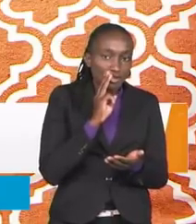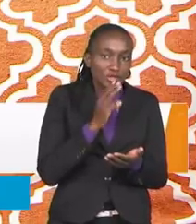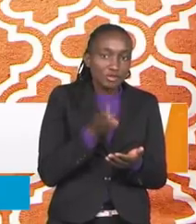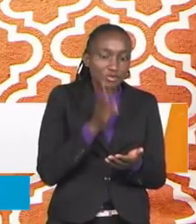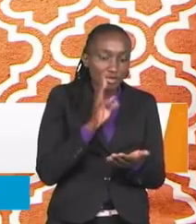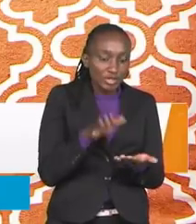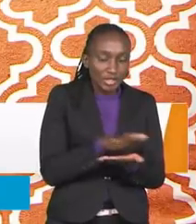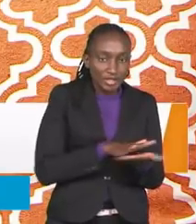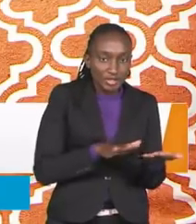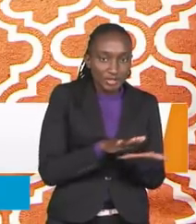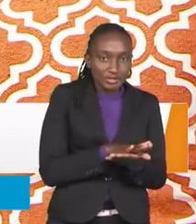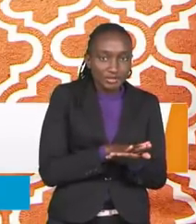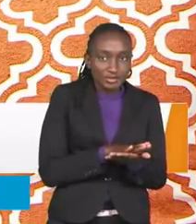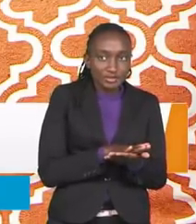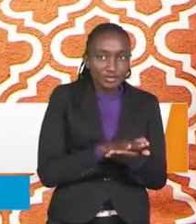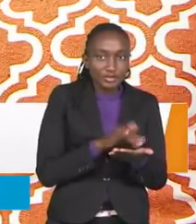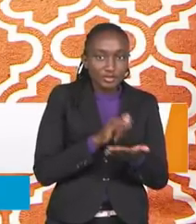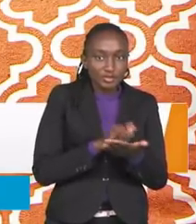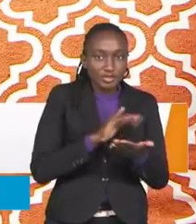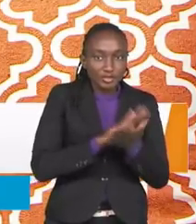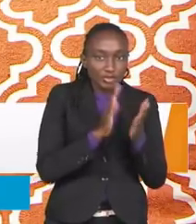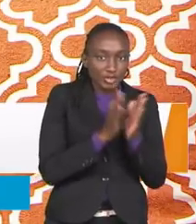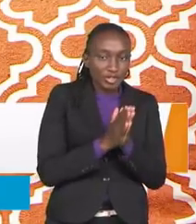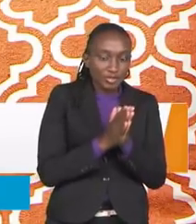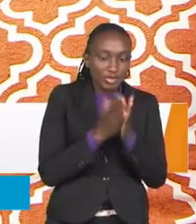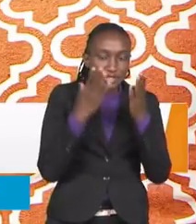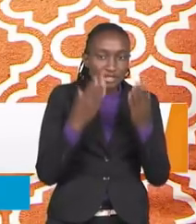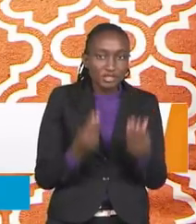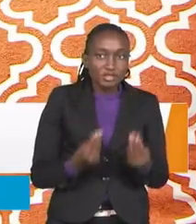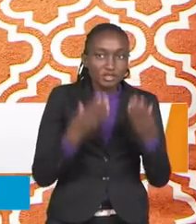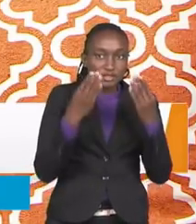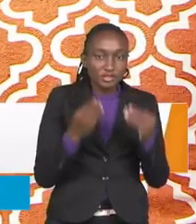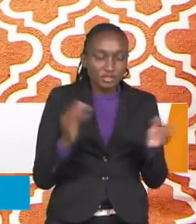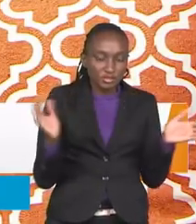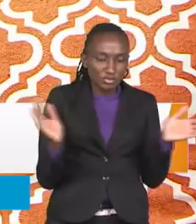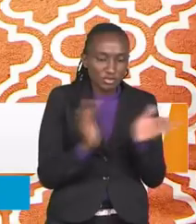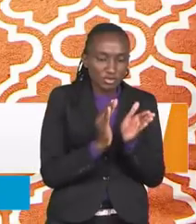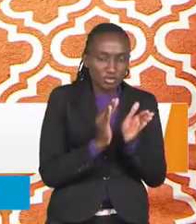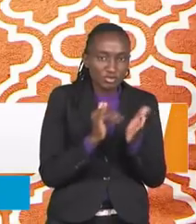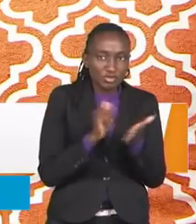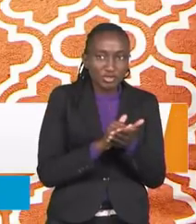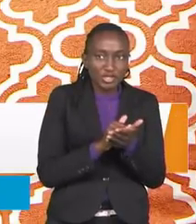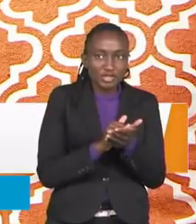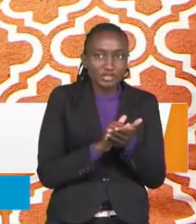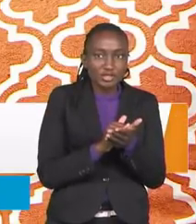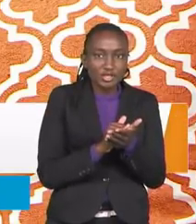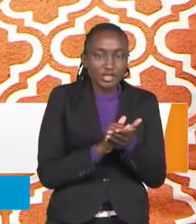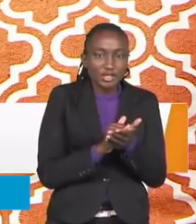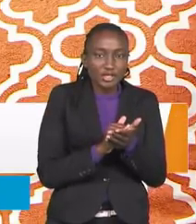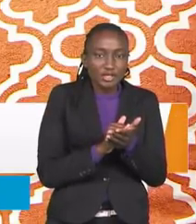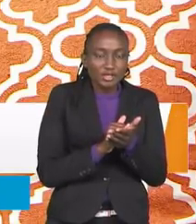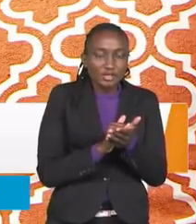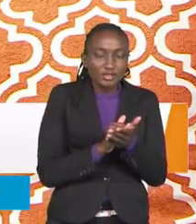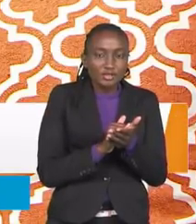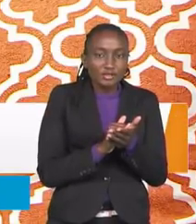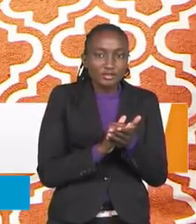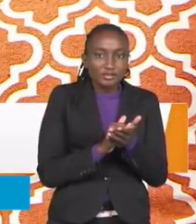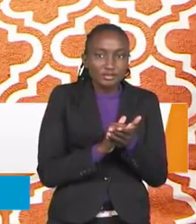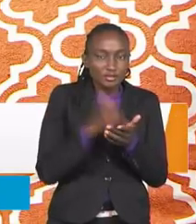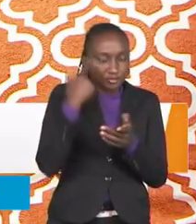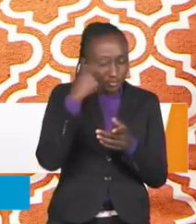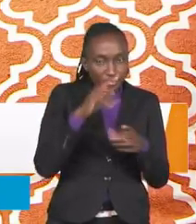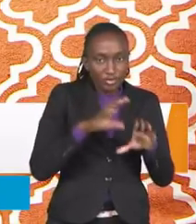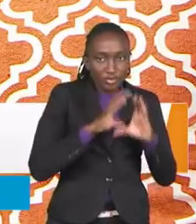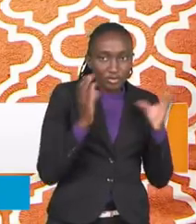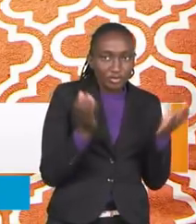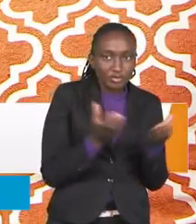them so that it becomes easier to reduce those distances for different communities. And so in World